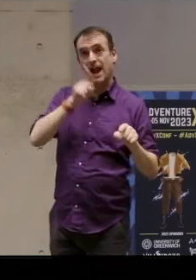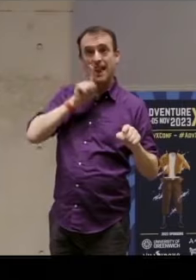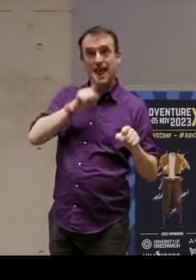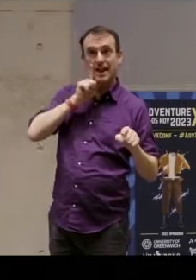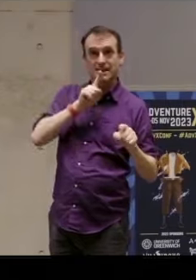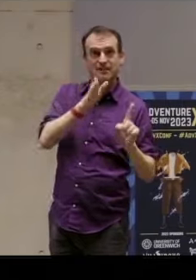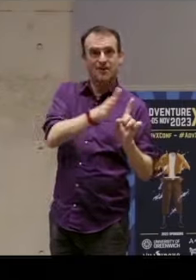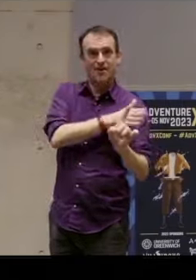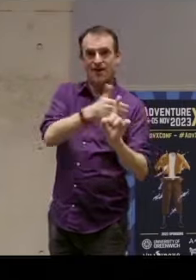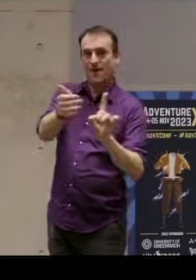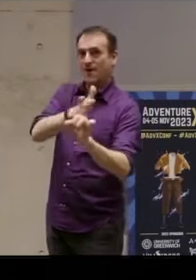but equally silly ways.